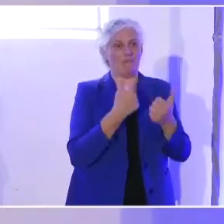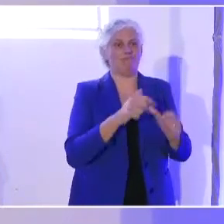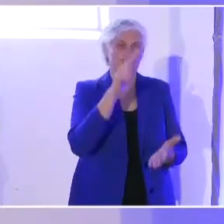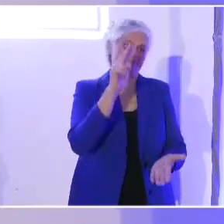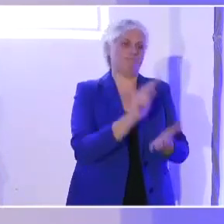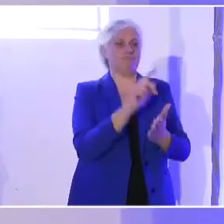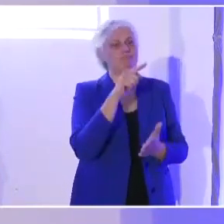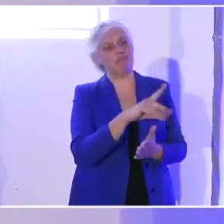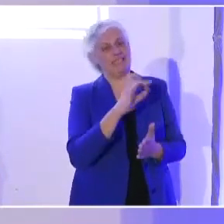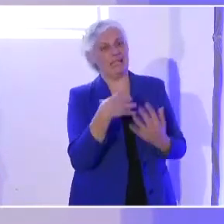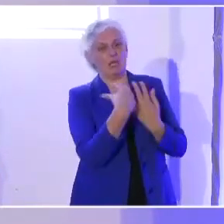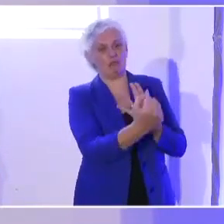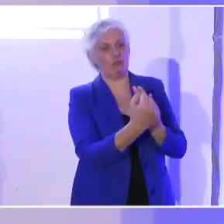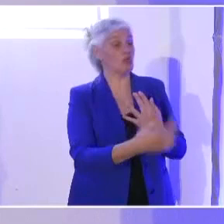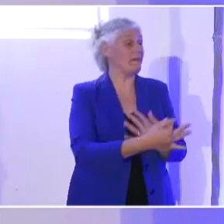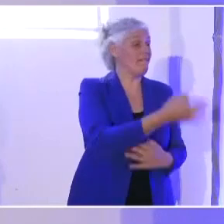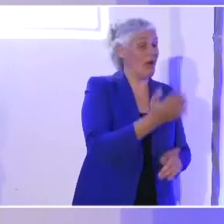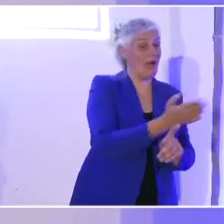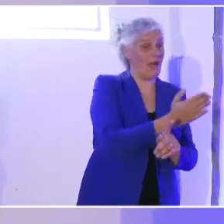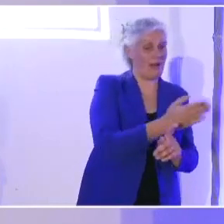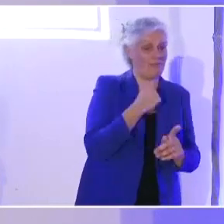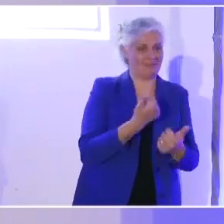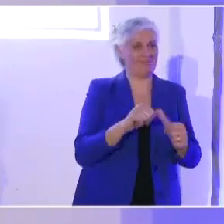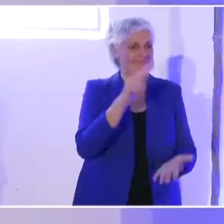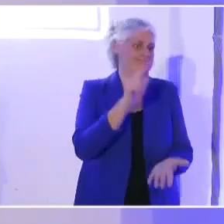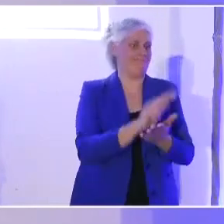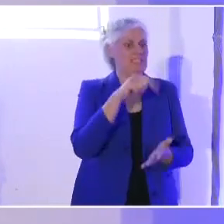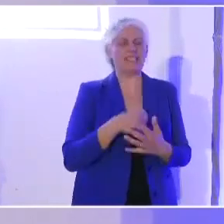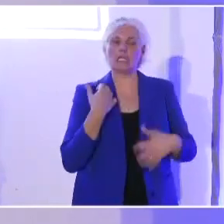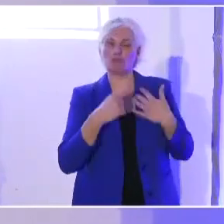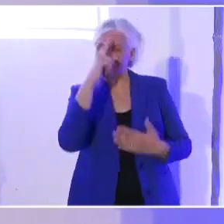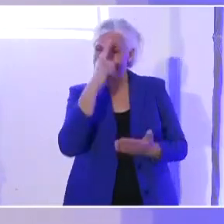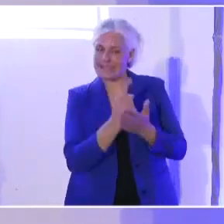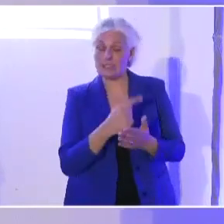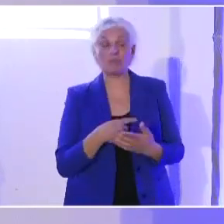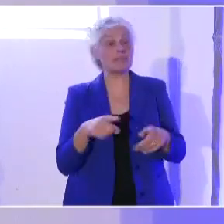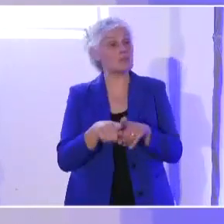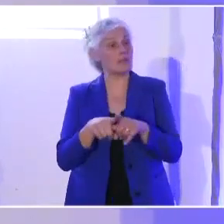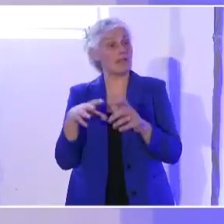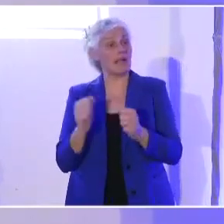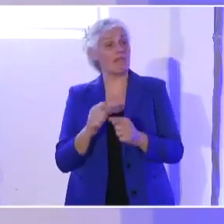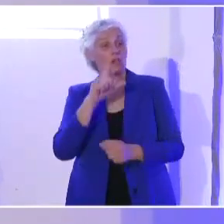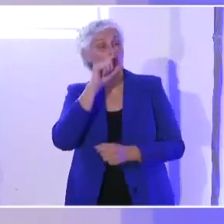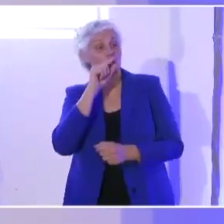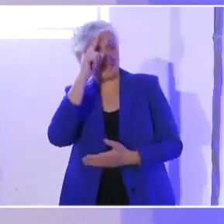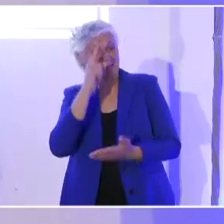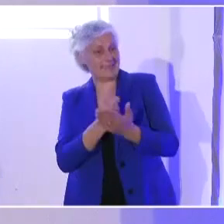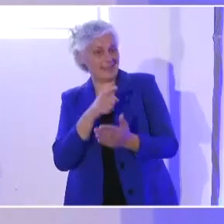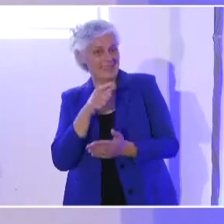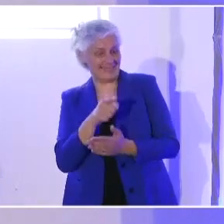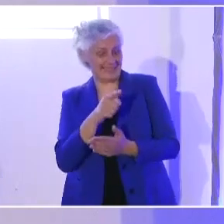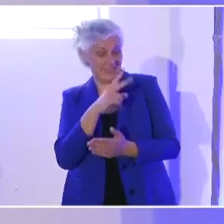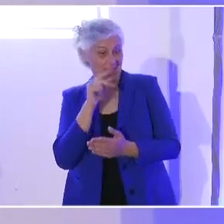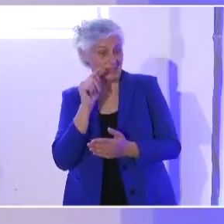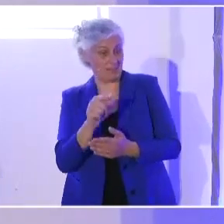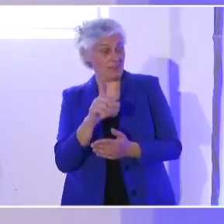they actually found the data breach. So that was a very interesting decision. We also have the Twitter decision, and in that case, the